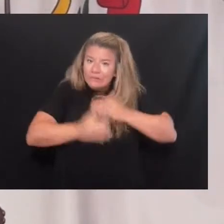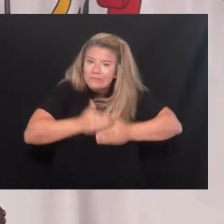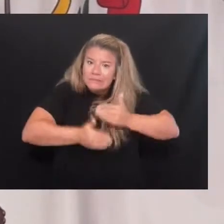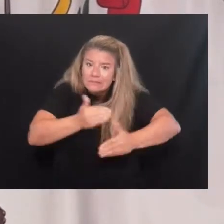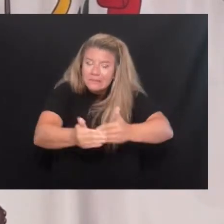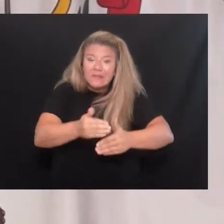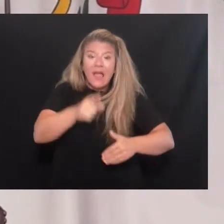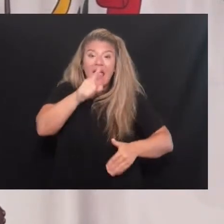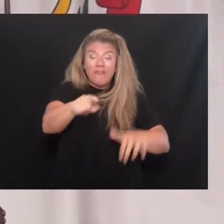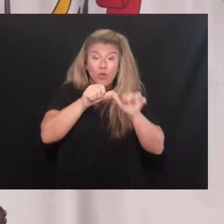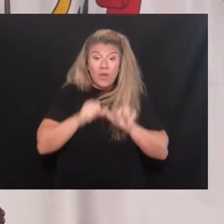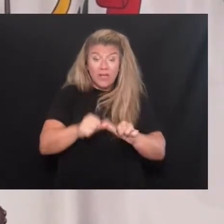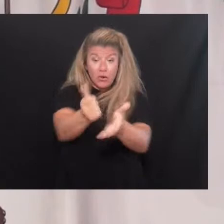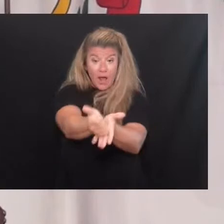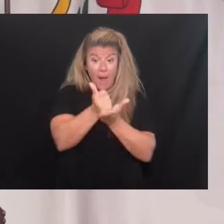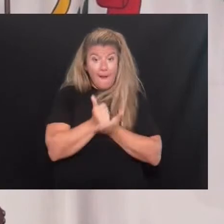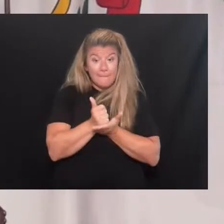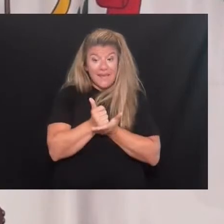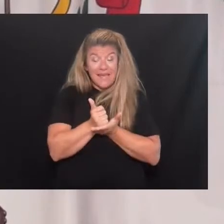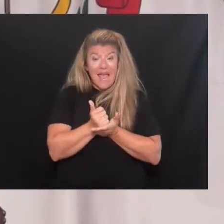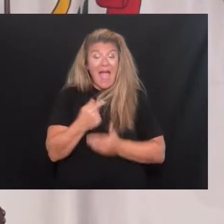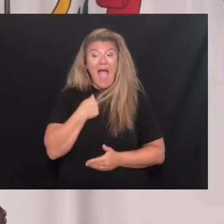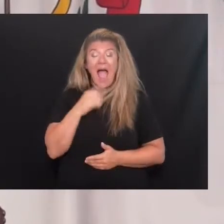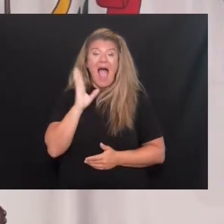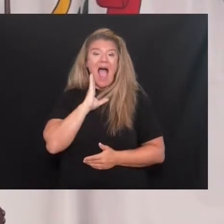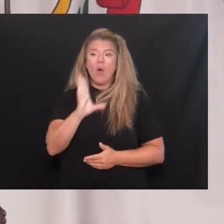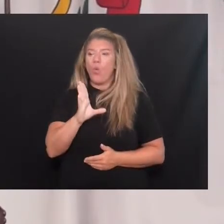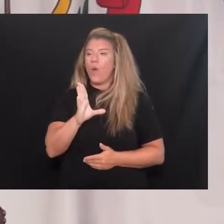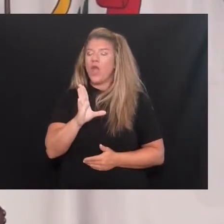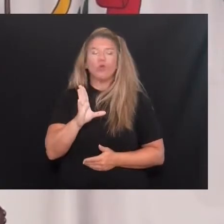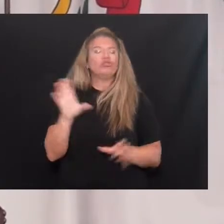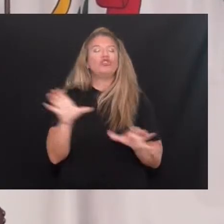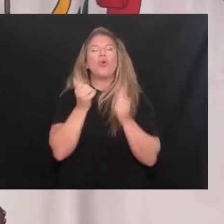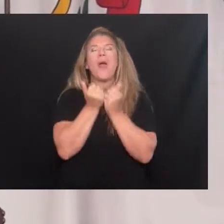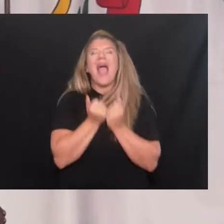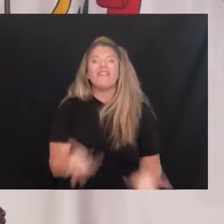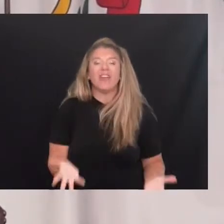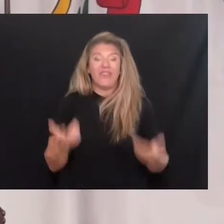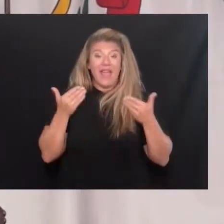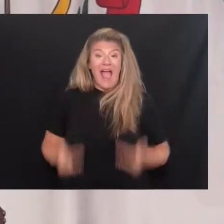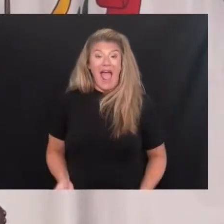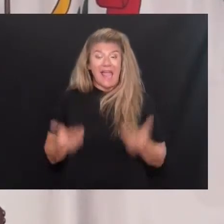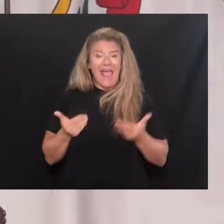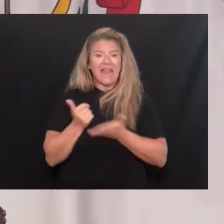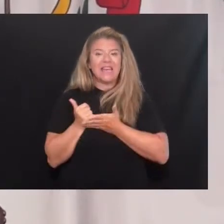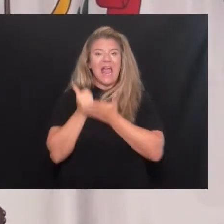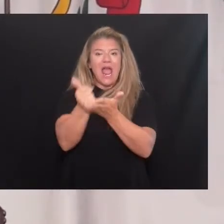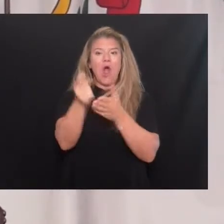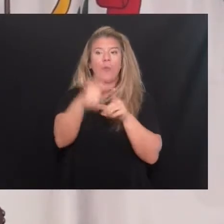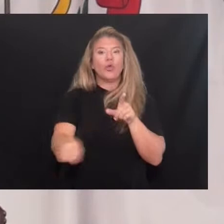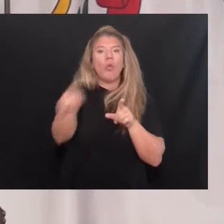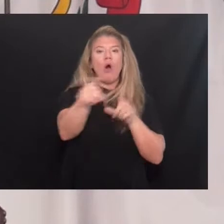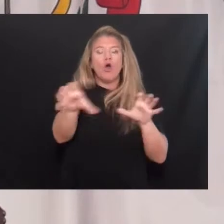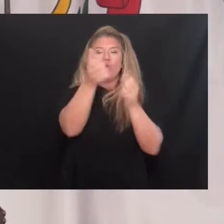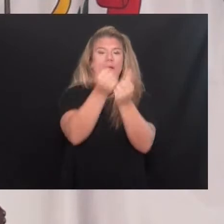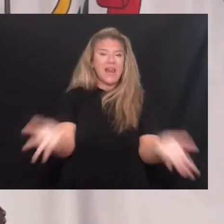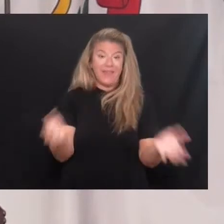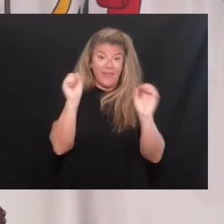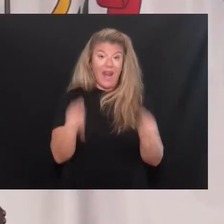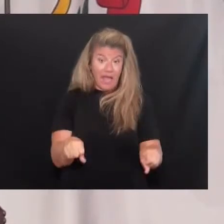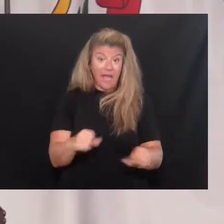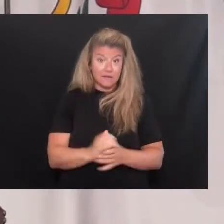to help me, I'll promise you I'll give every single thing, every fiber that I have in my body to try to help and do anything I can for all of